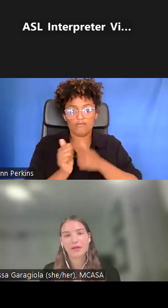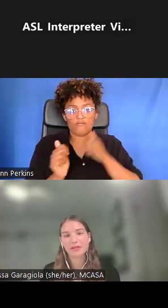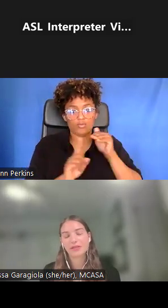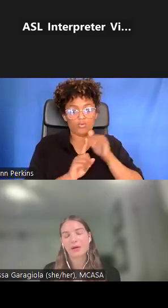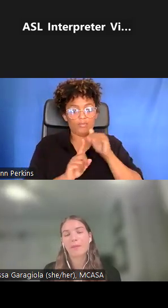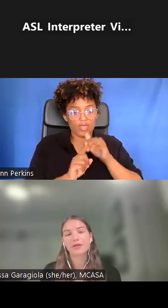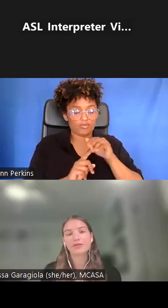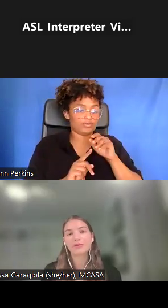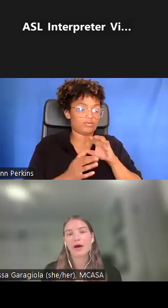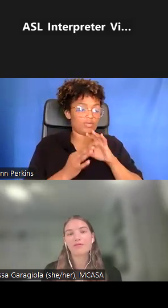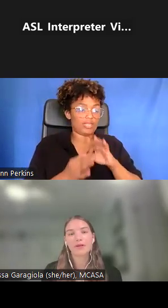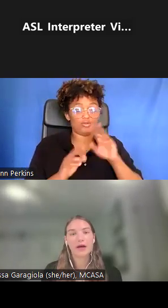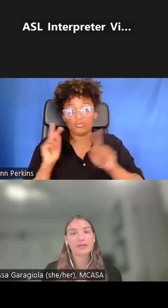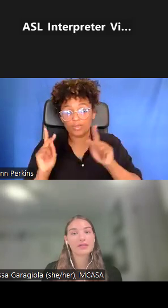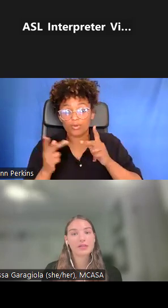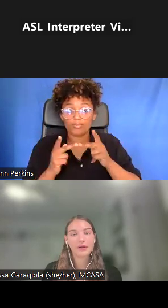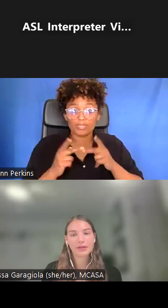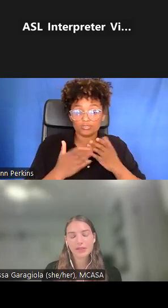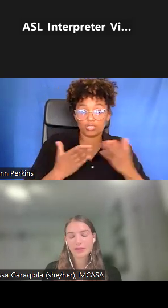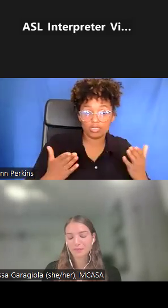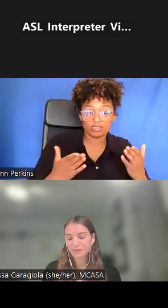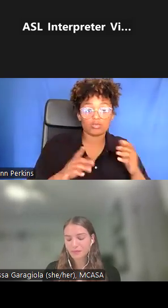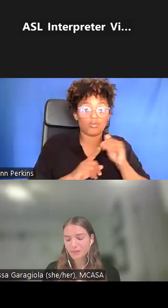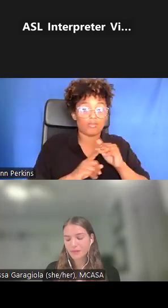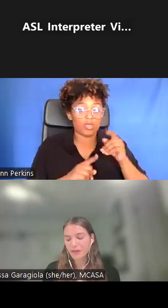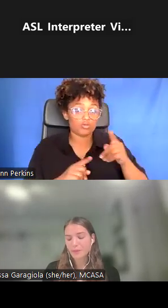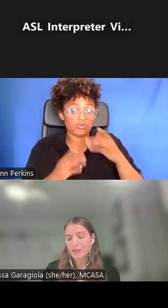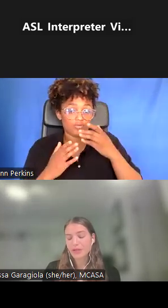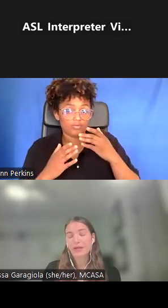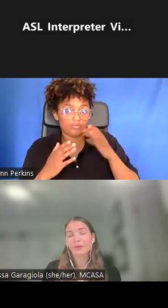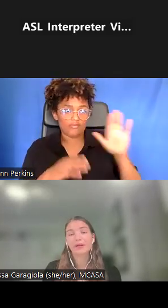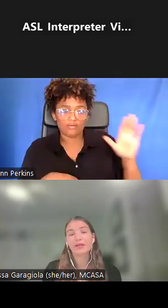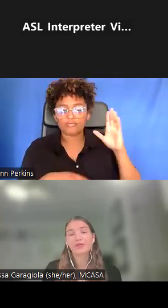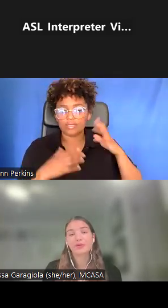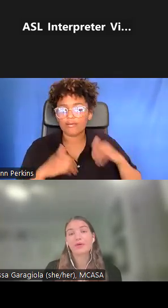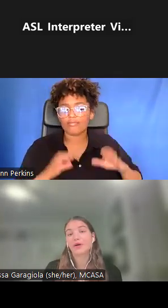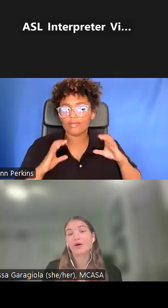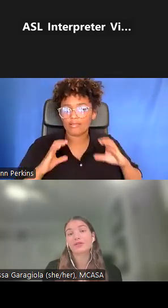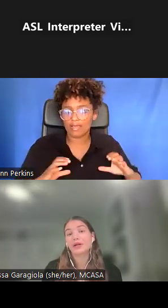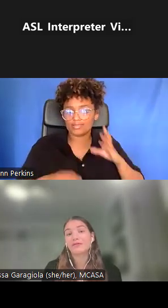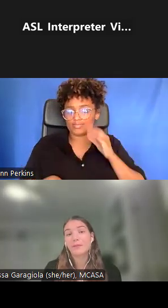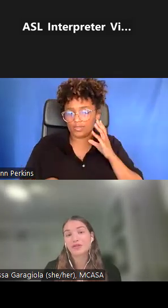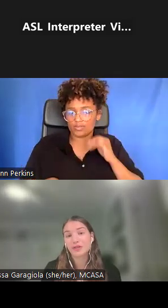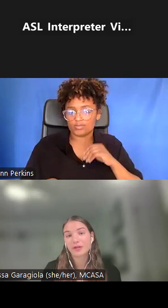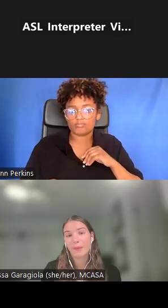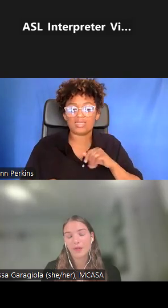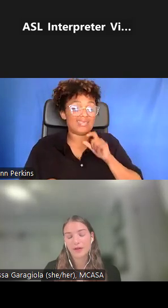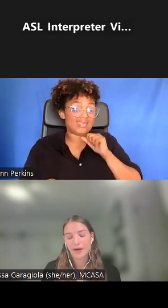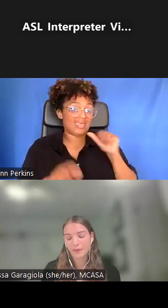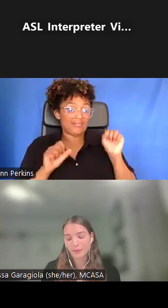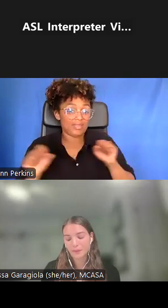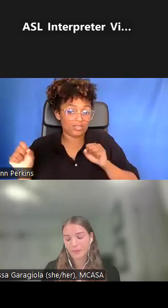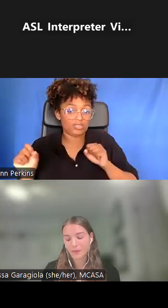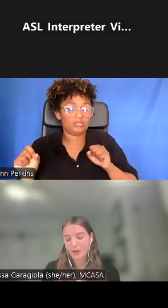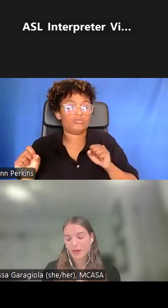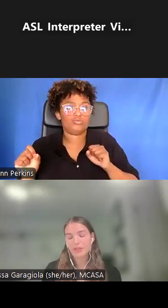or things that remind you of the client's experience. It can be an inability to recall certain information about the